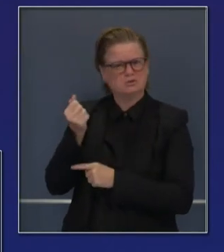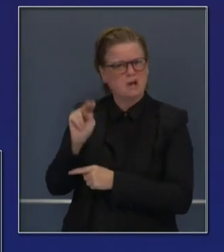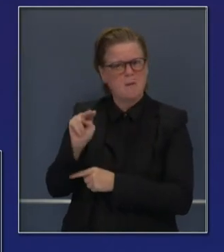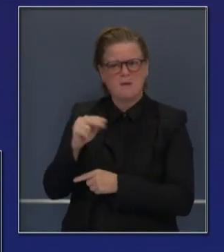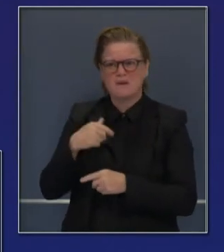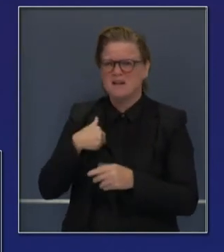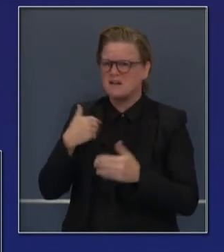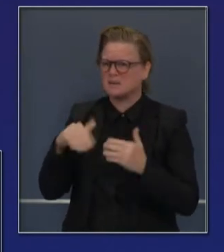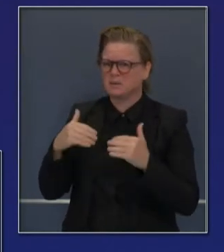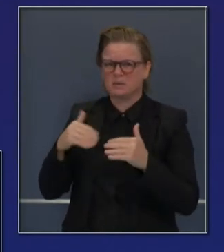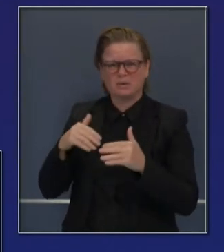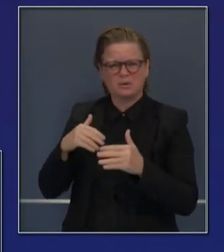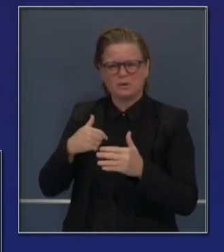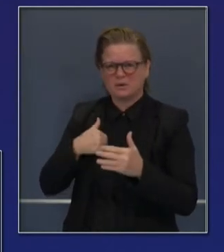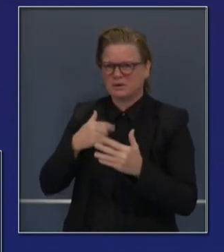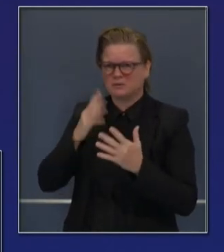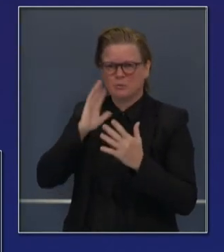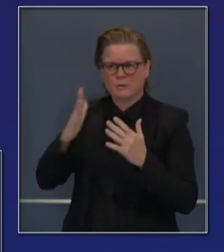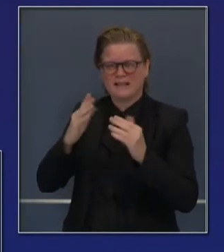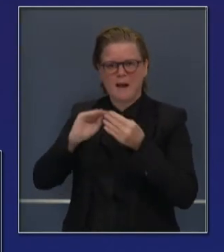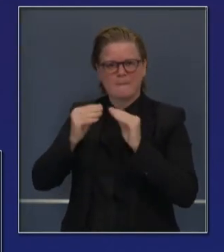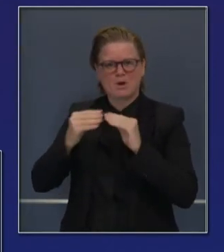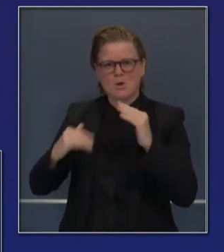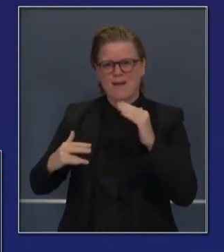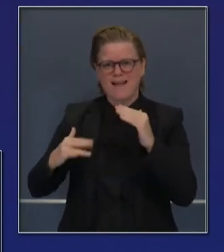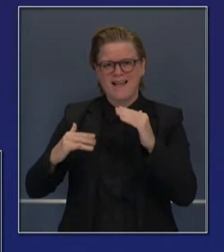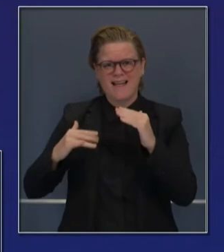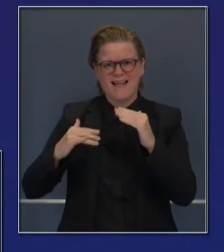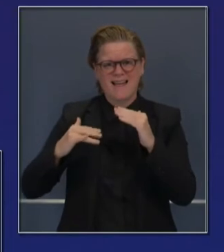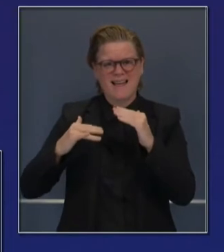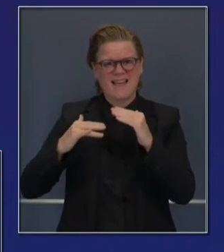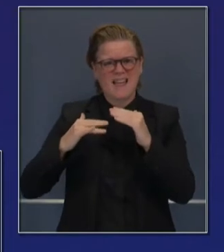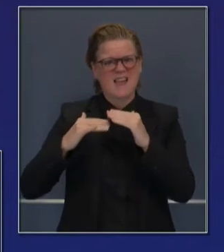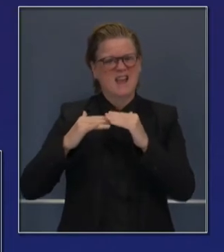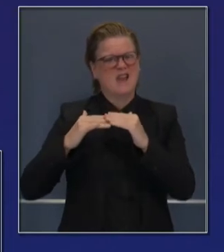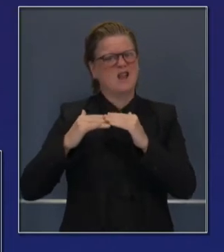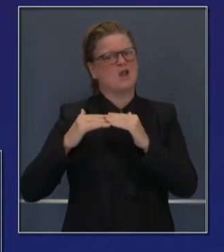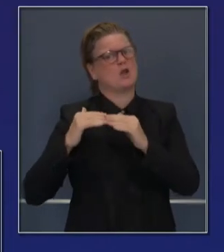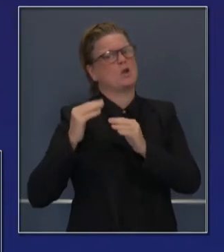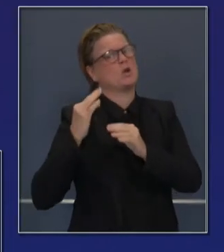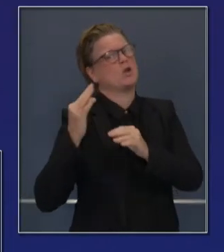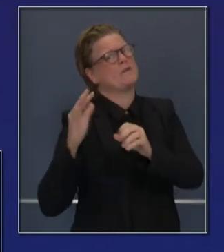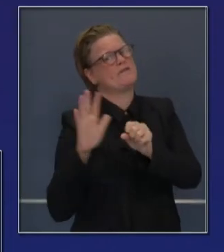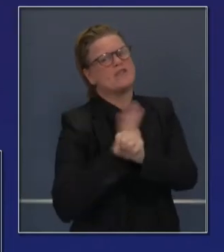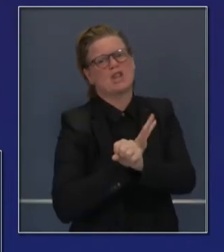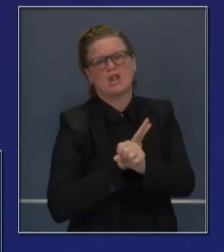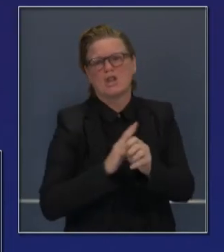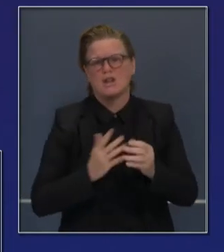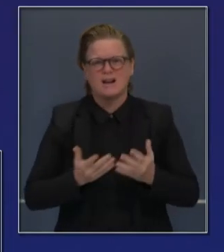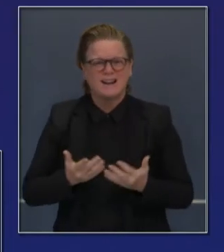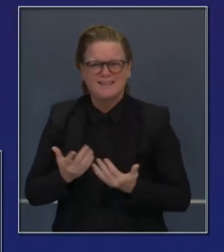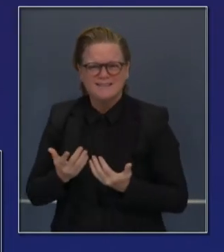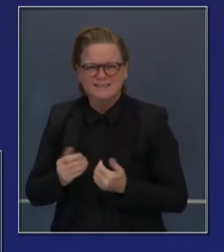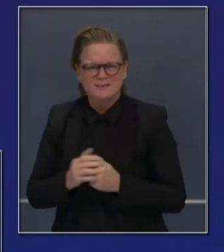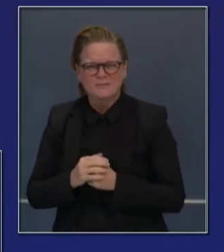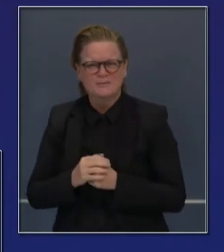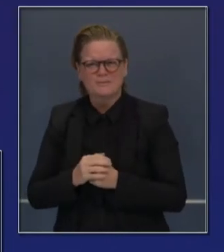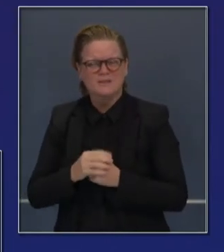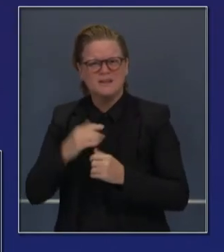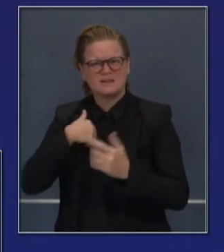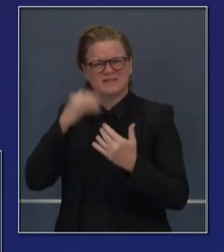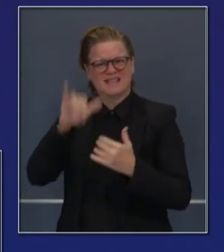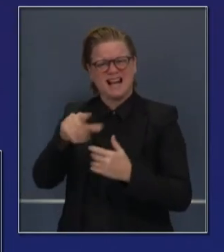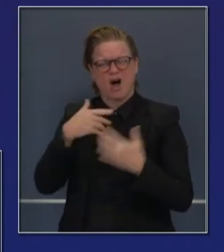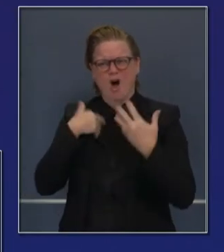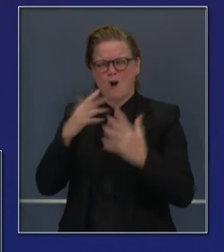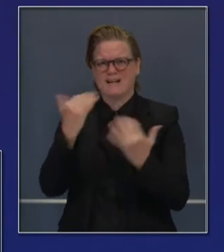at 91%. So that's the lay of the land in terms of the red flags that